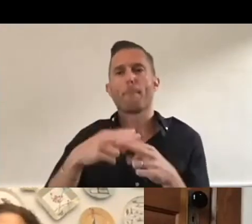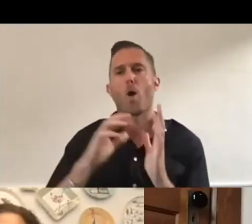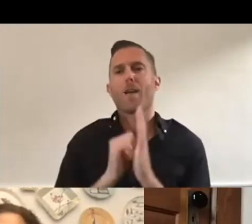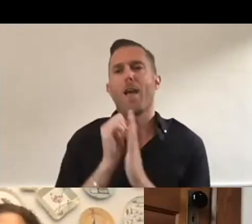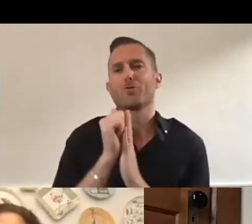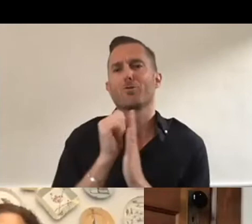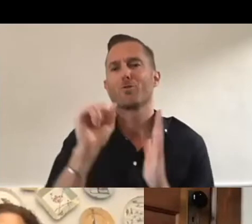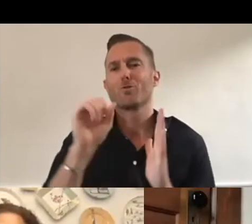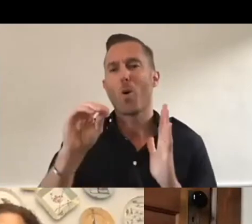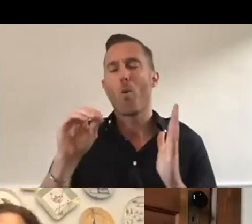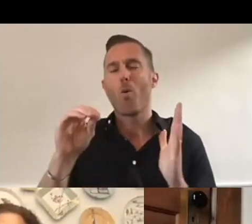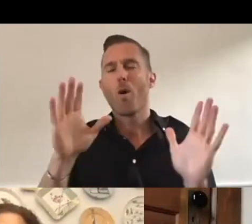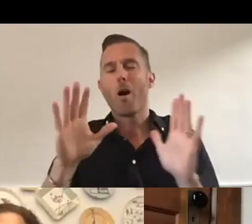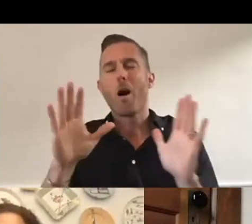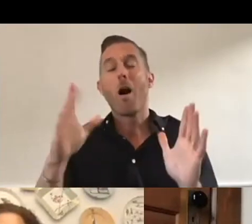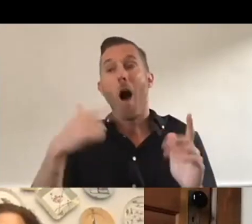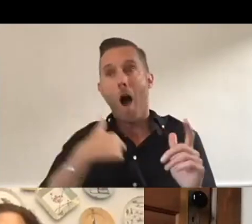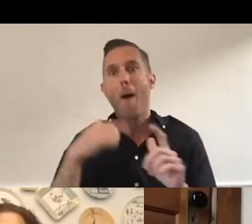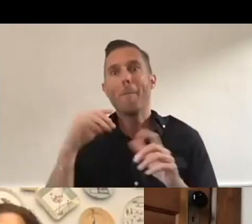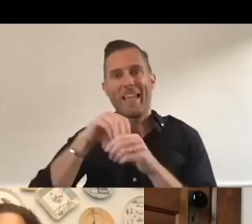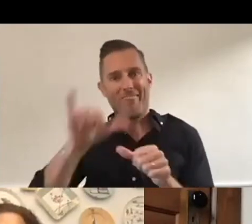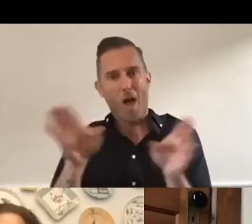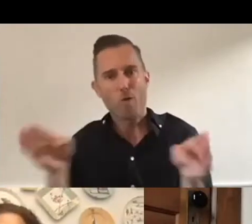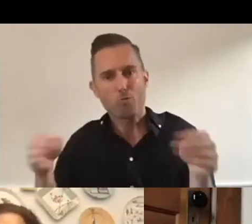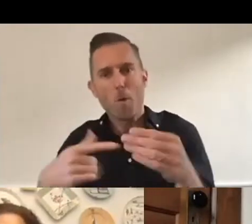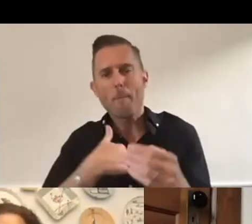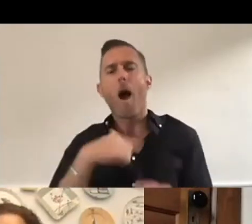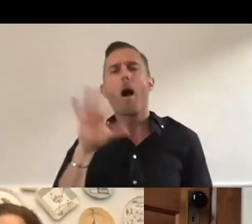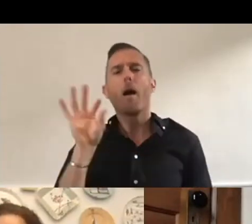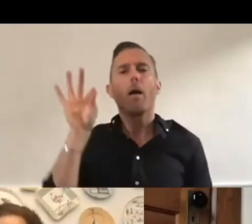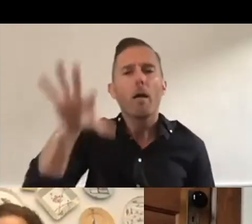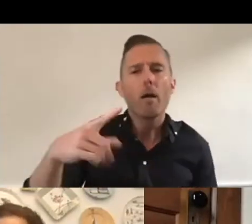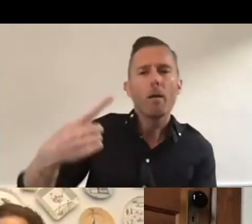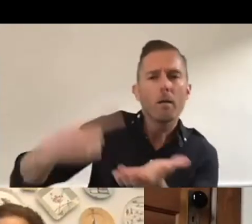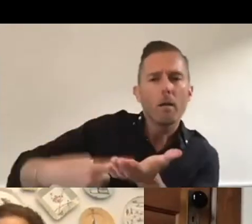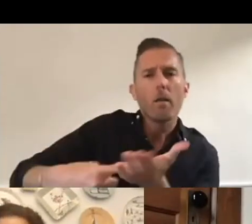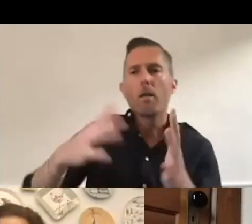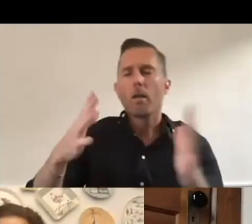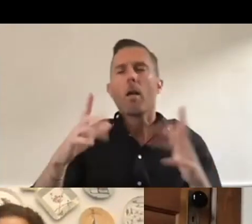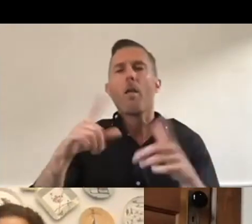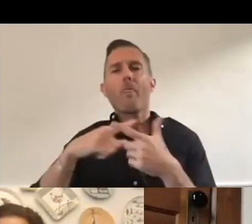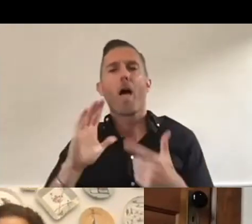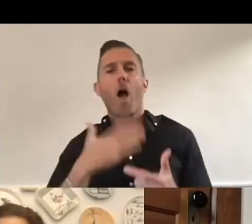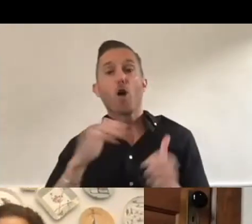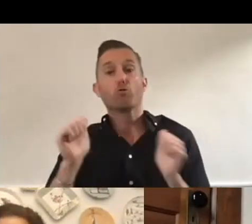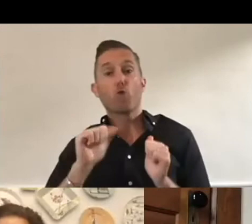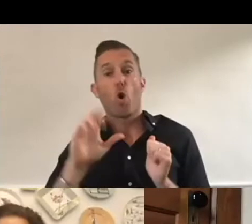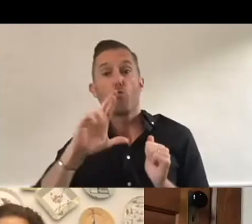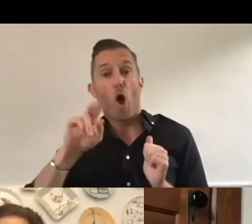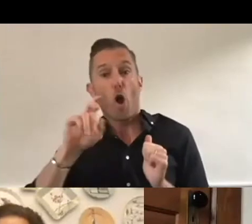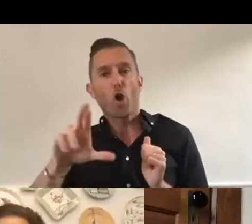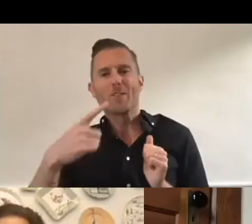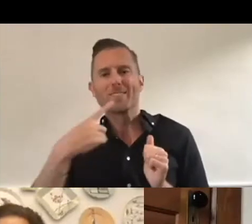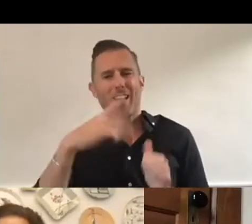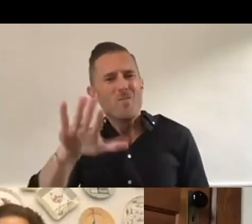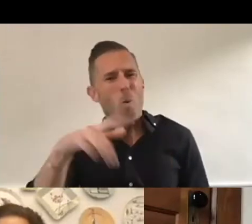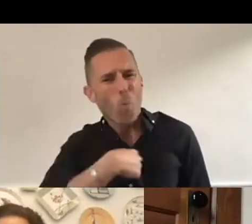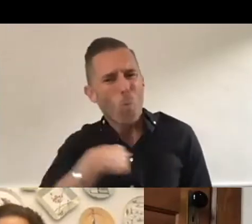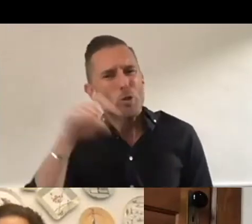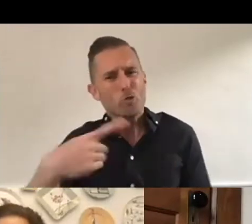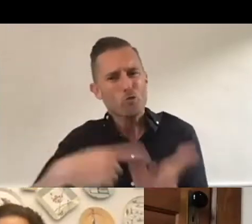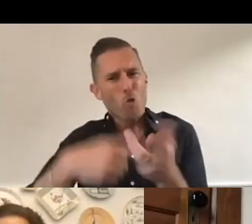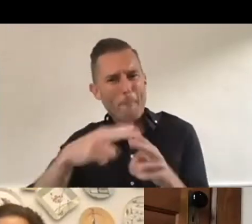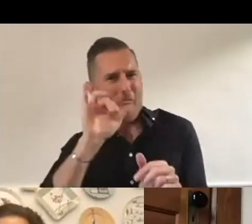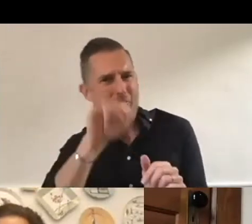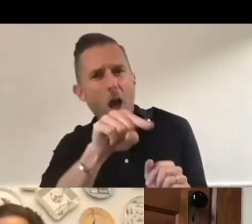was in the room to bring that up and to have that discussion, our showrunner was able to say, we should be talking about this. We should be talking about what your